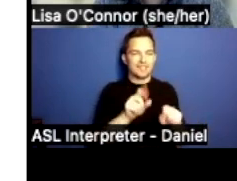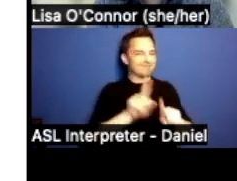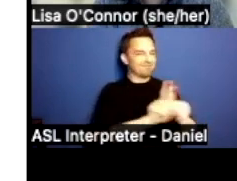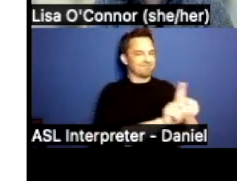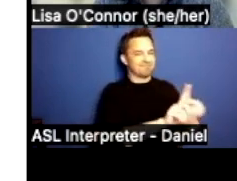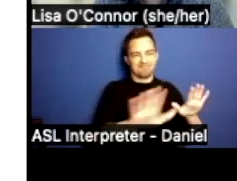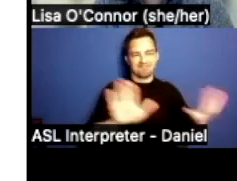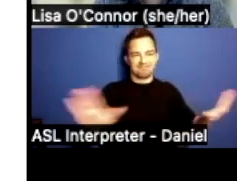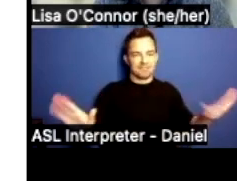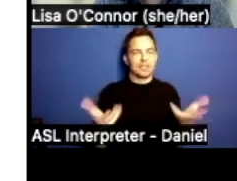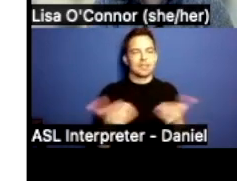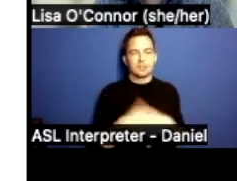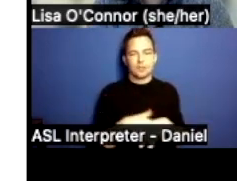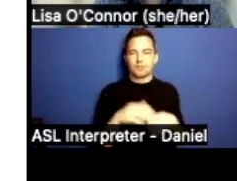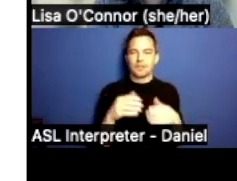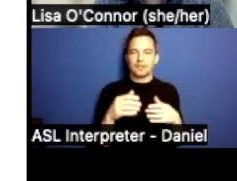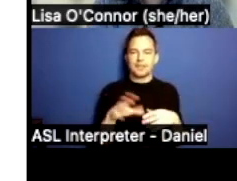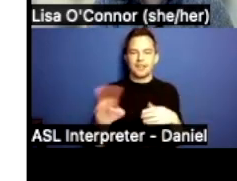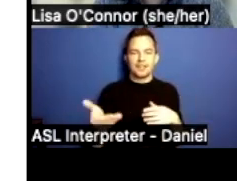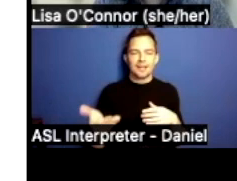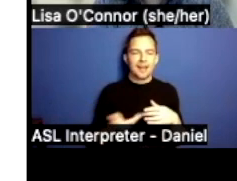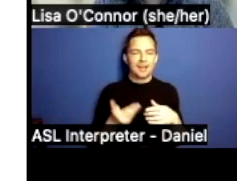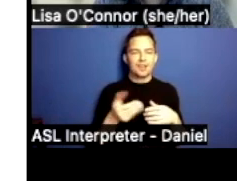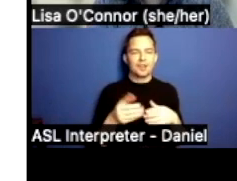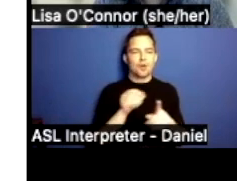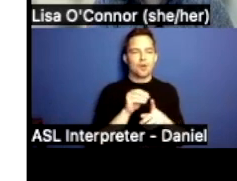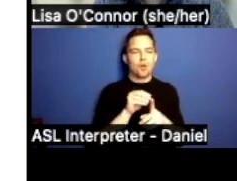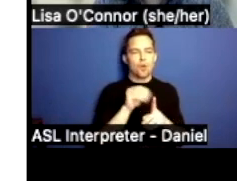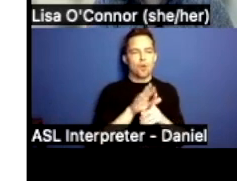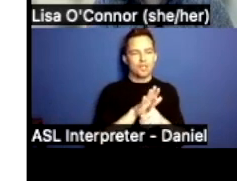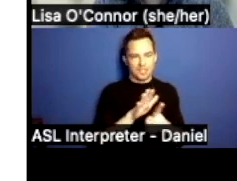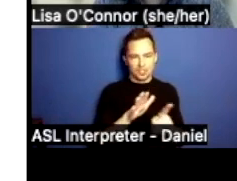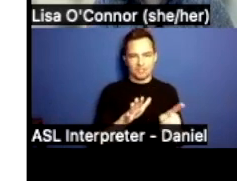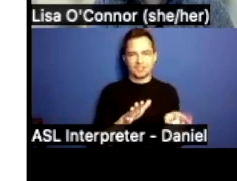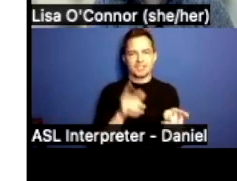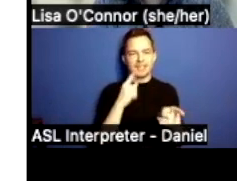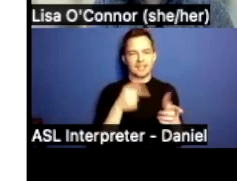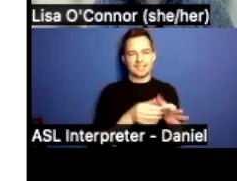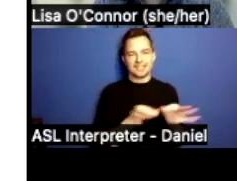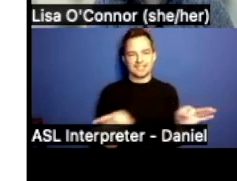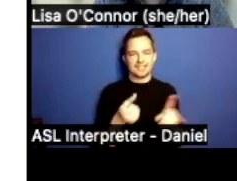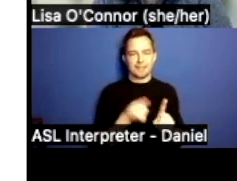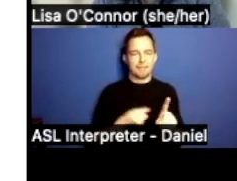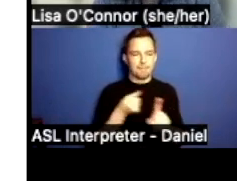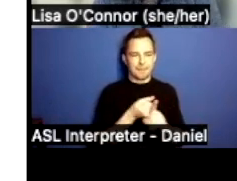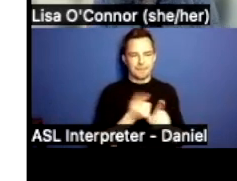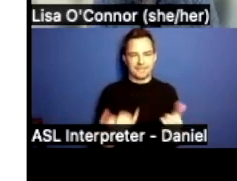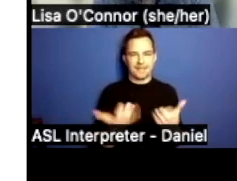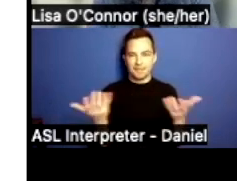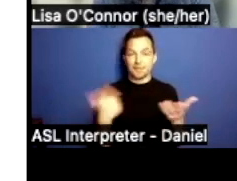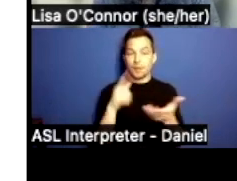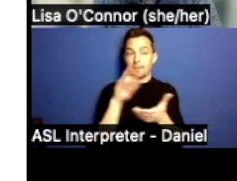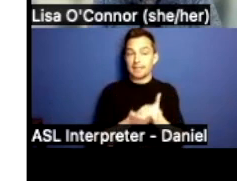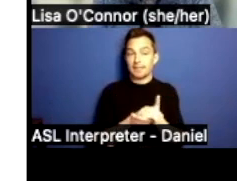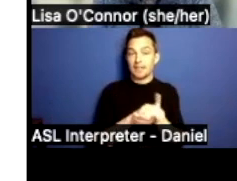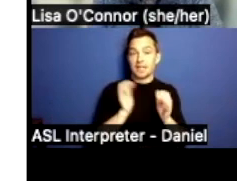I had new hire orientation with some staff today, and I think this sentence is something that means the most to me, is that we believe the clients